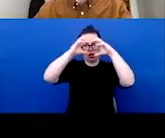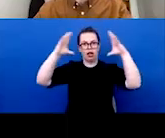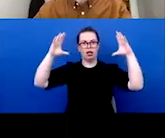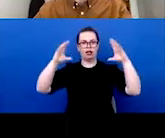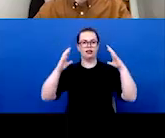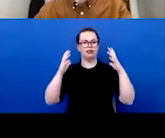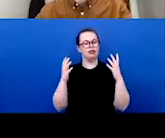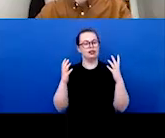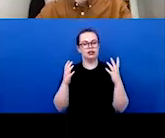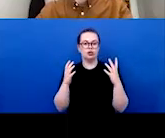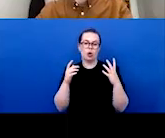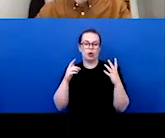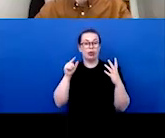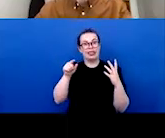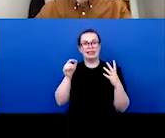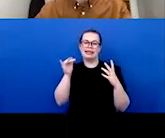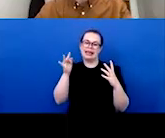linguists' theories of